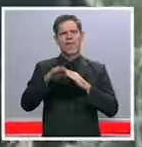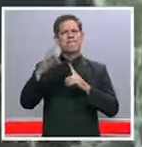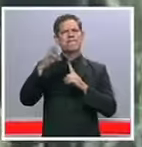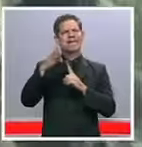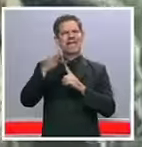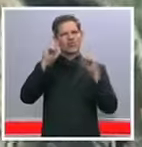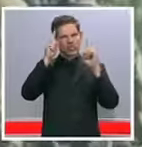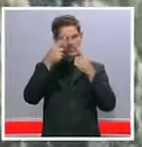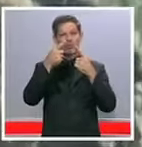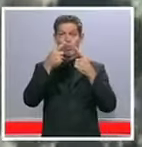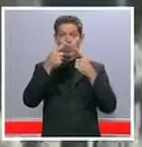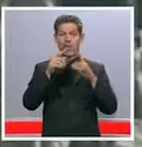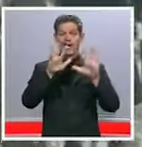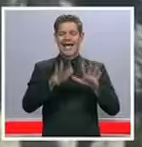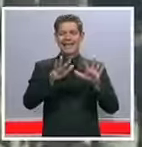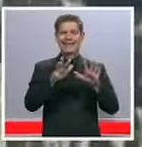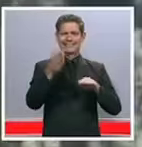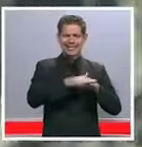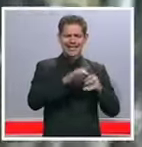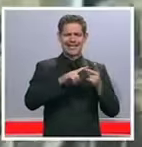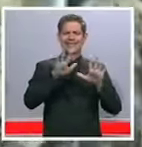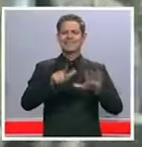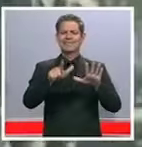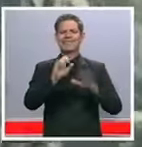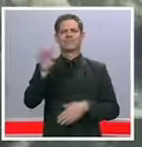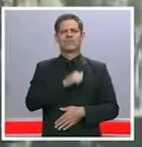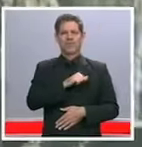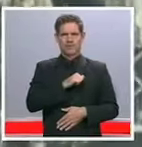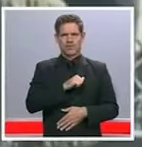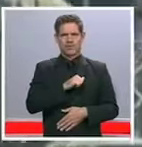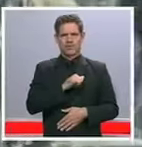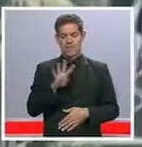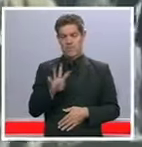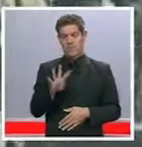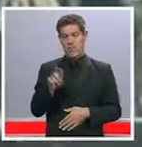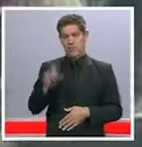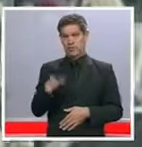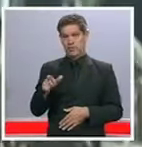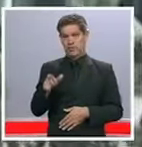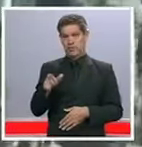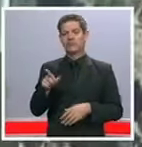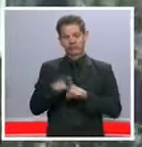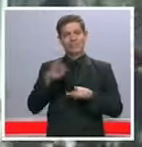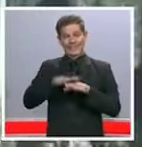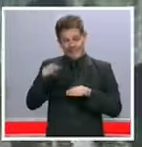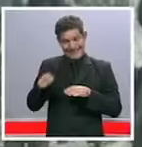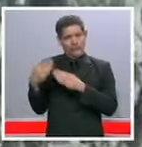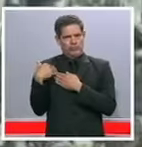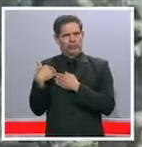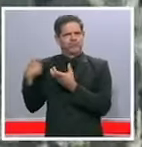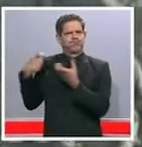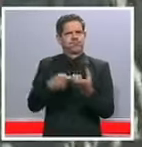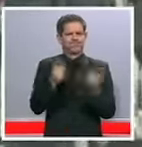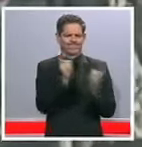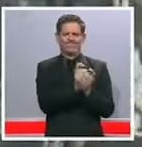left 19 people dead and 17 injured. 4 suspected attackers also died in their battle with security forces